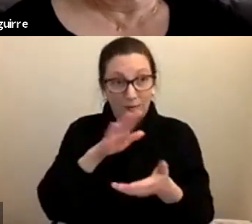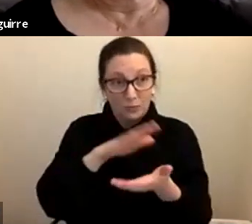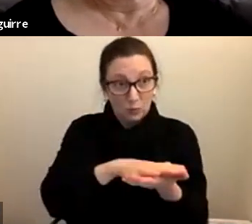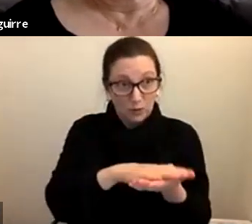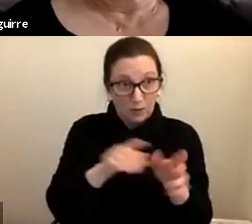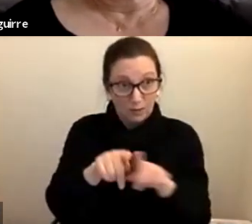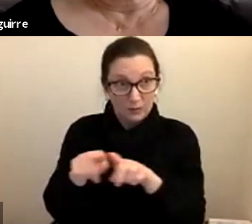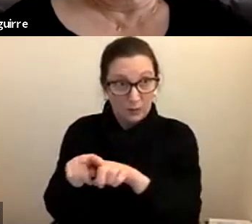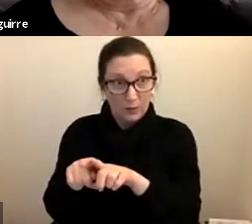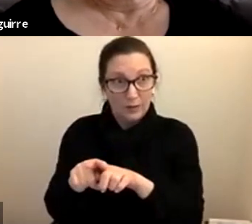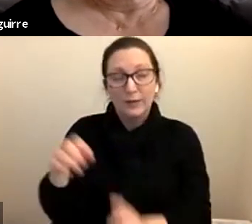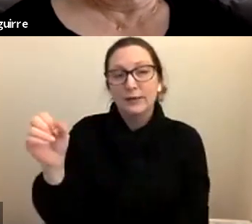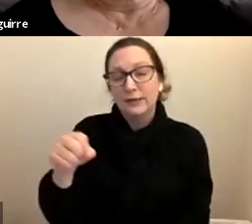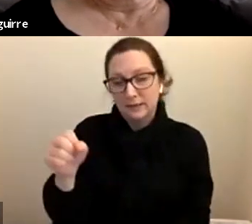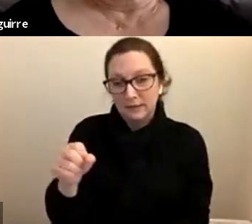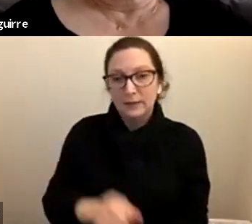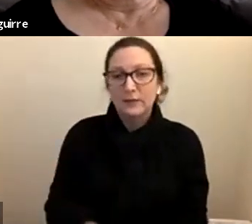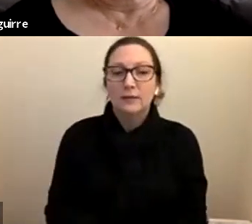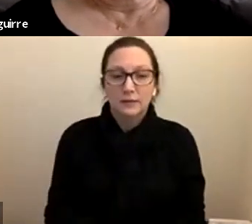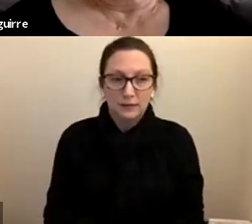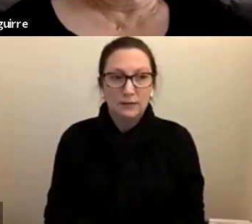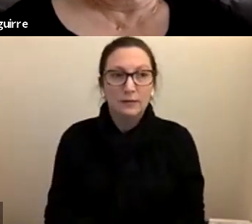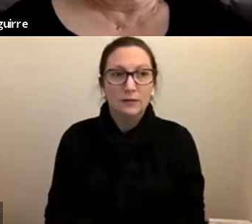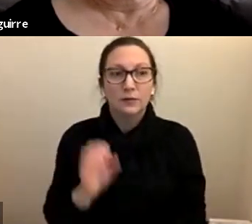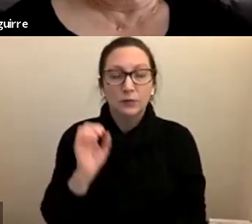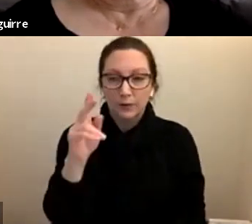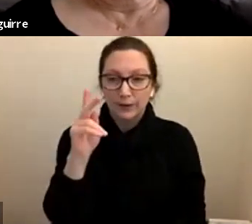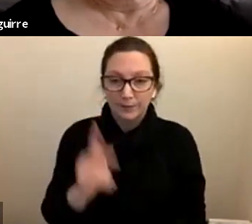well? Yes, correct? please. Yes. Okay.